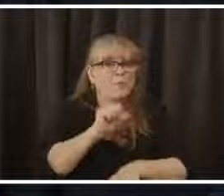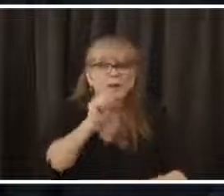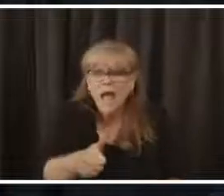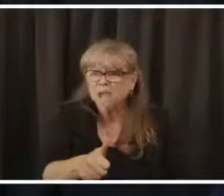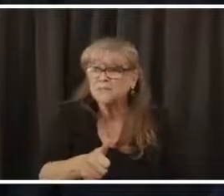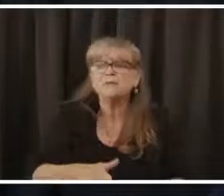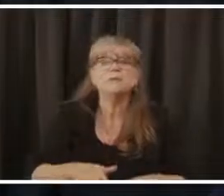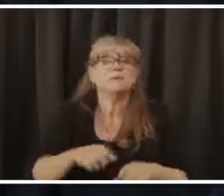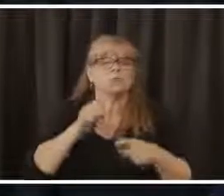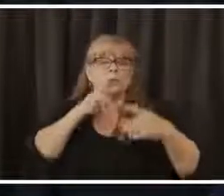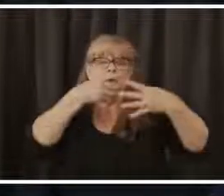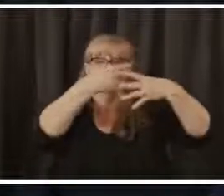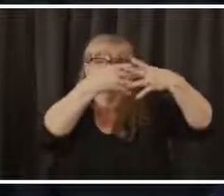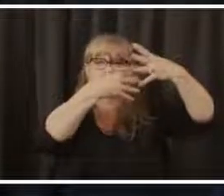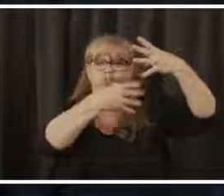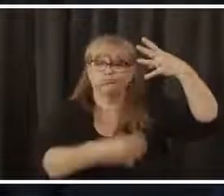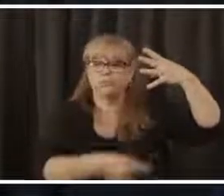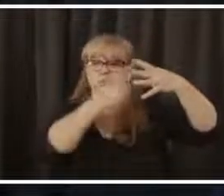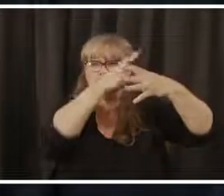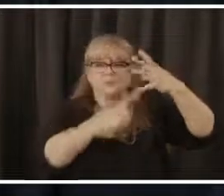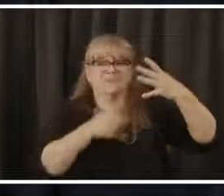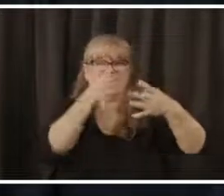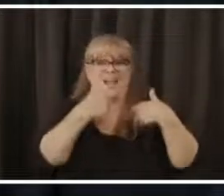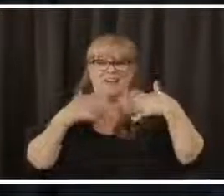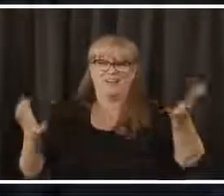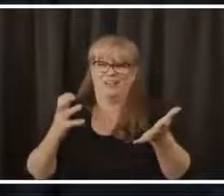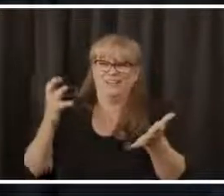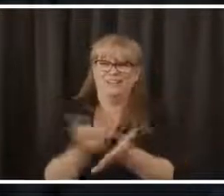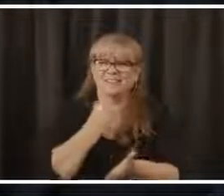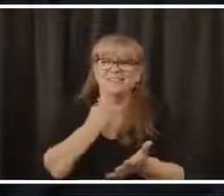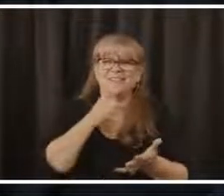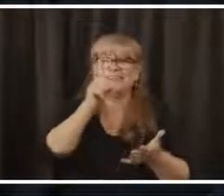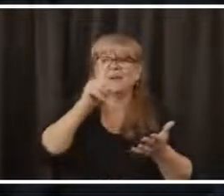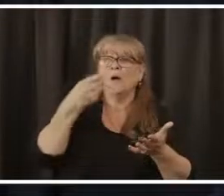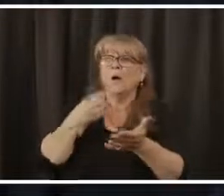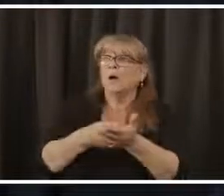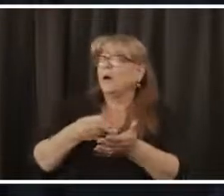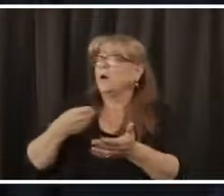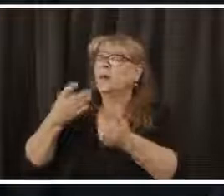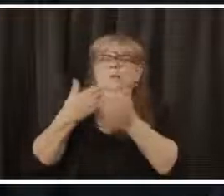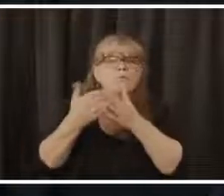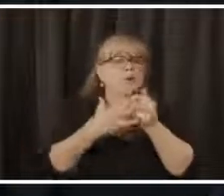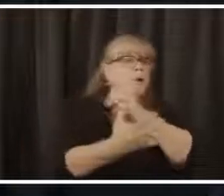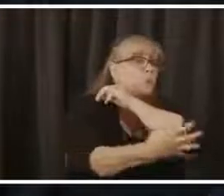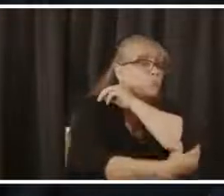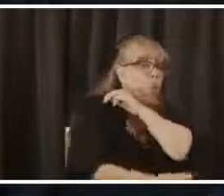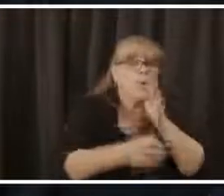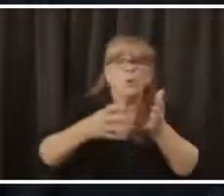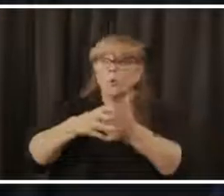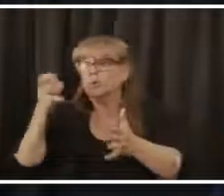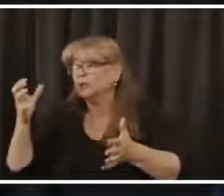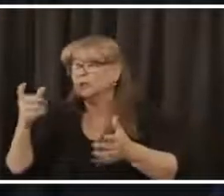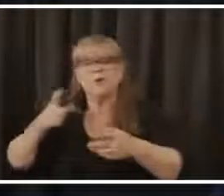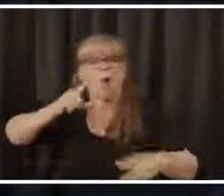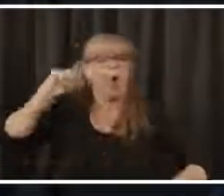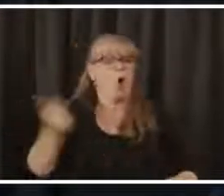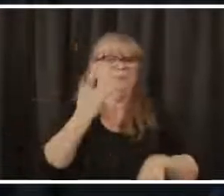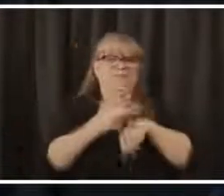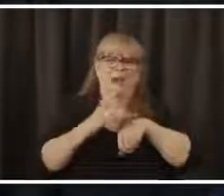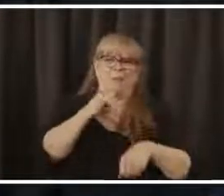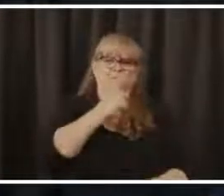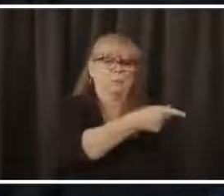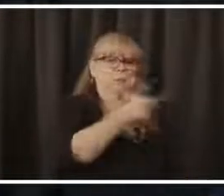approach to make sure that no matter where you live, no matter your background, your income level, this is available to you in a convenient and accessible way. And